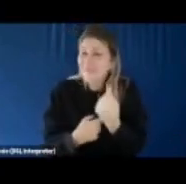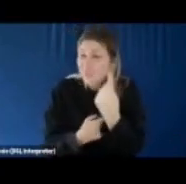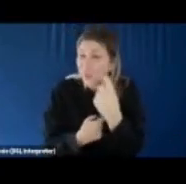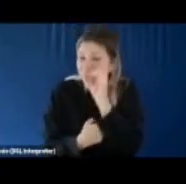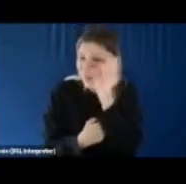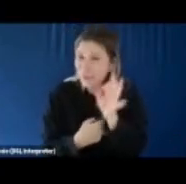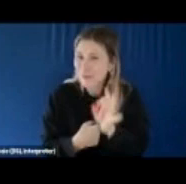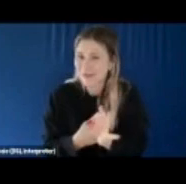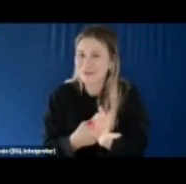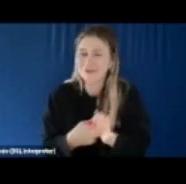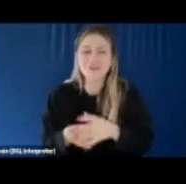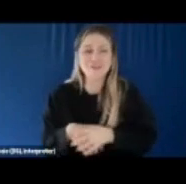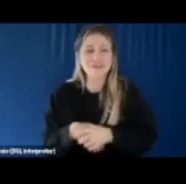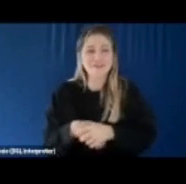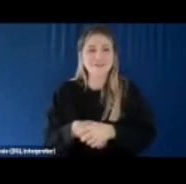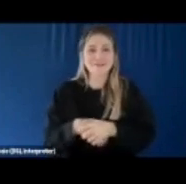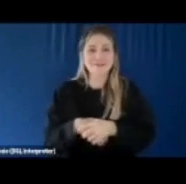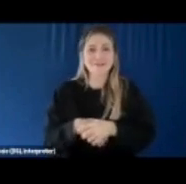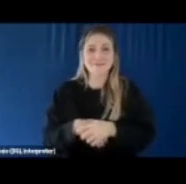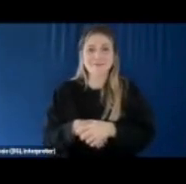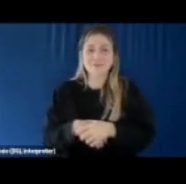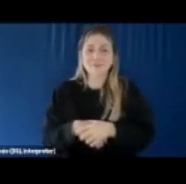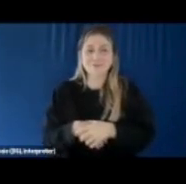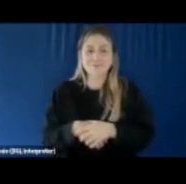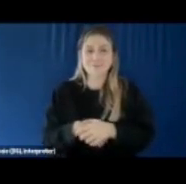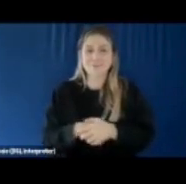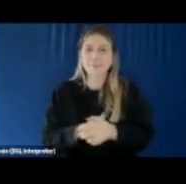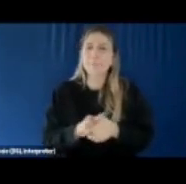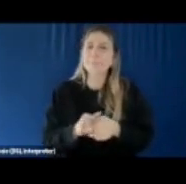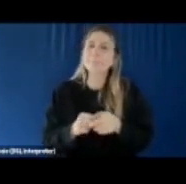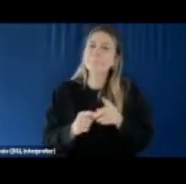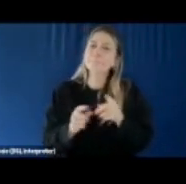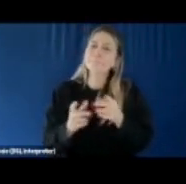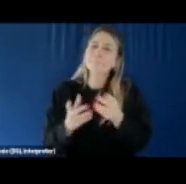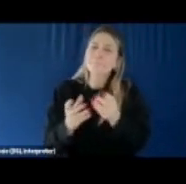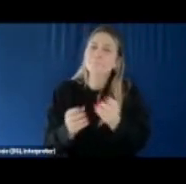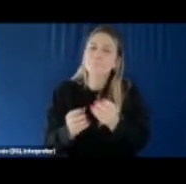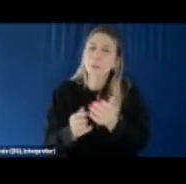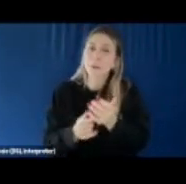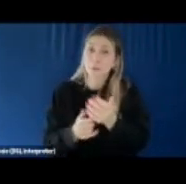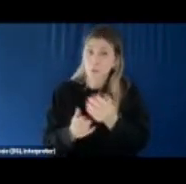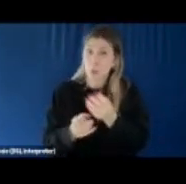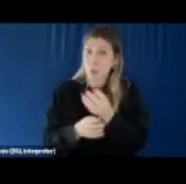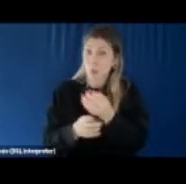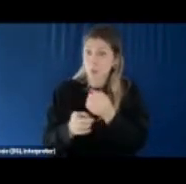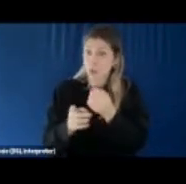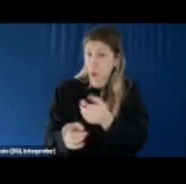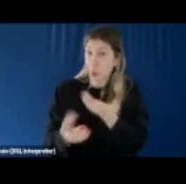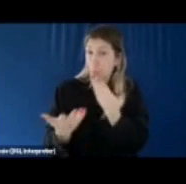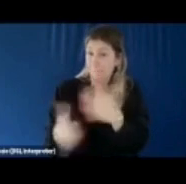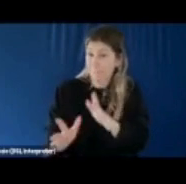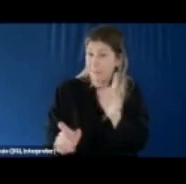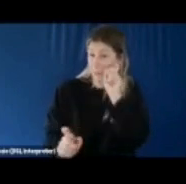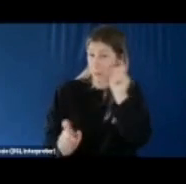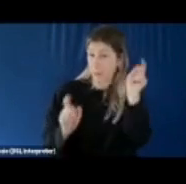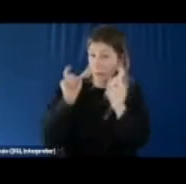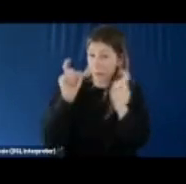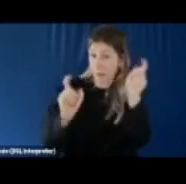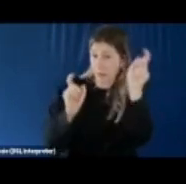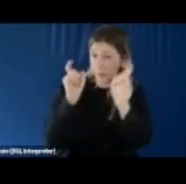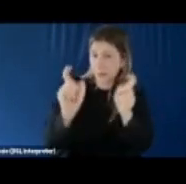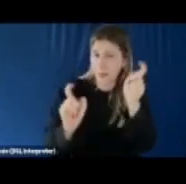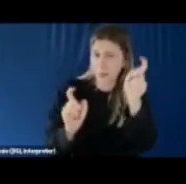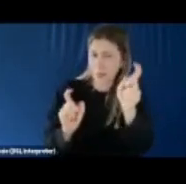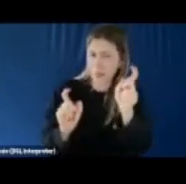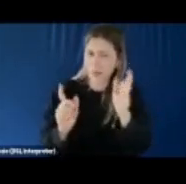started. How would you kind of translate some of the suggestions that you've made to kind of online